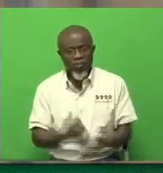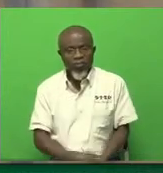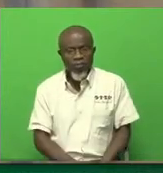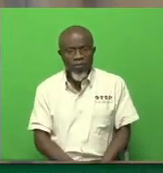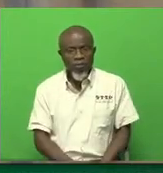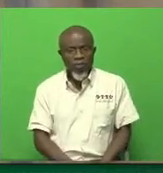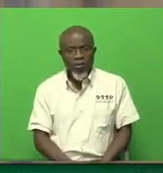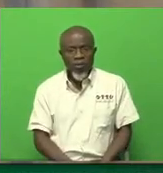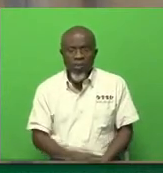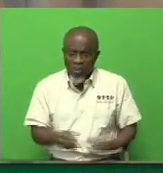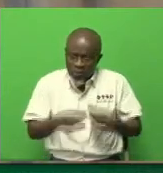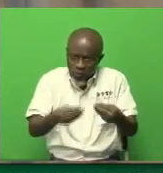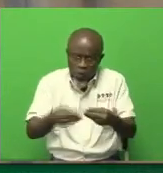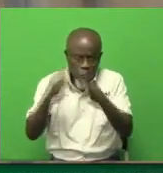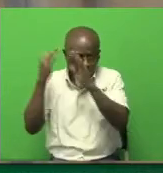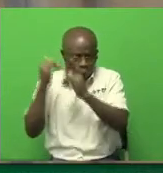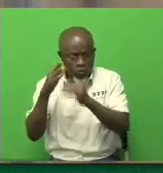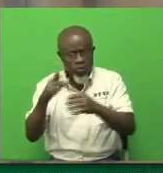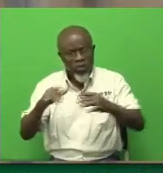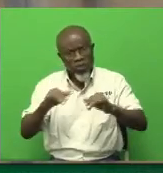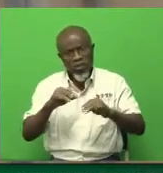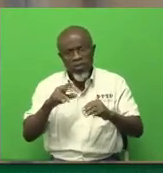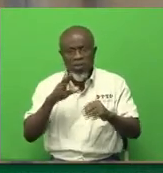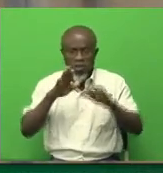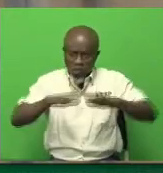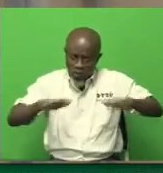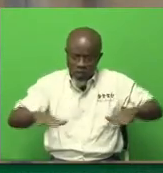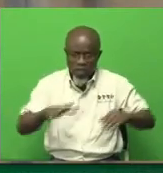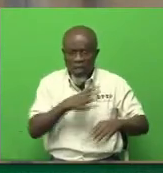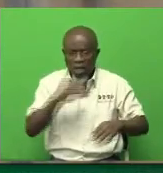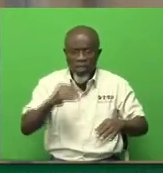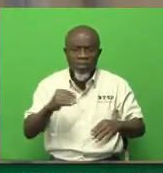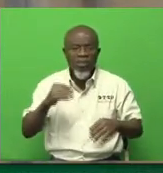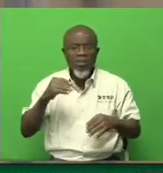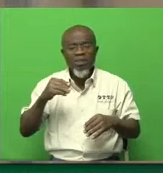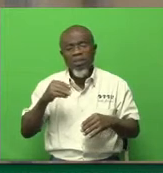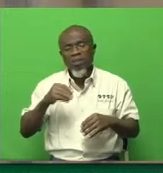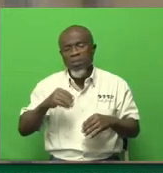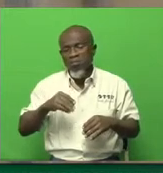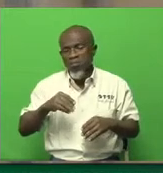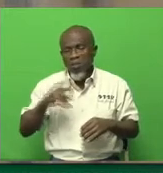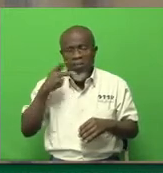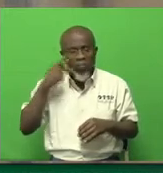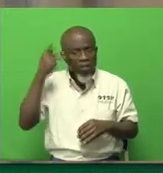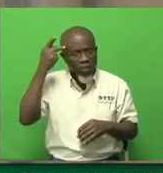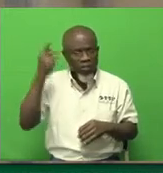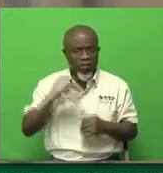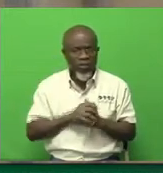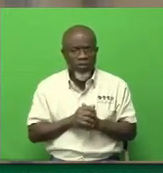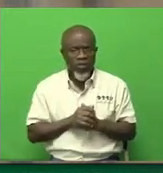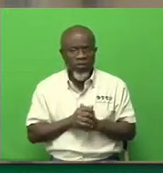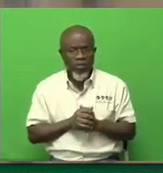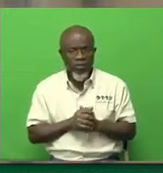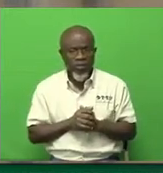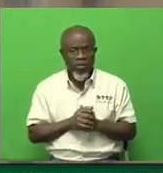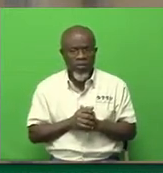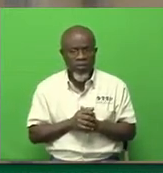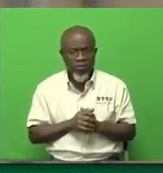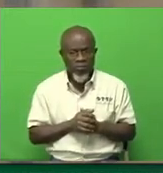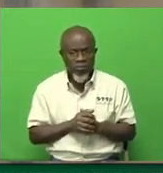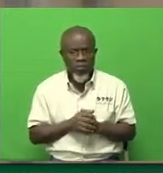young parents because I know for a fact I'm an MP people message me all the time I speak to them all the time